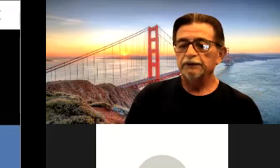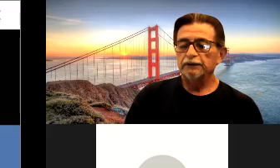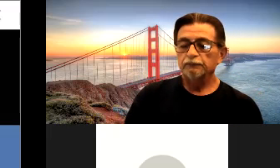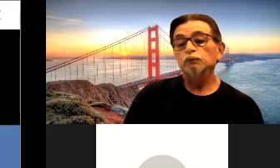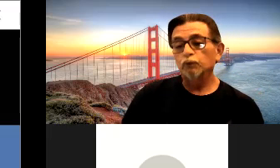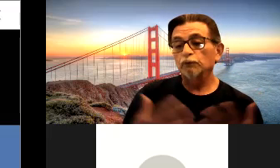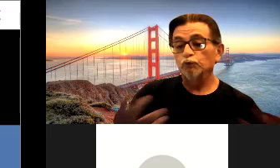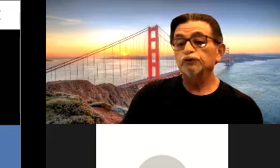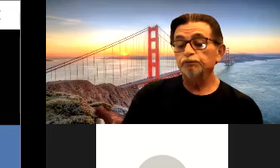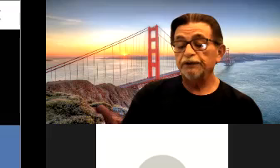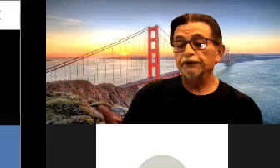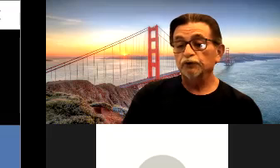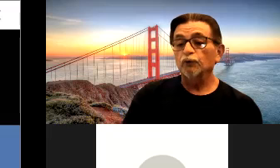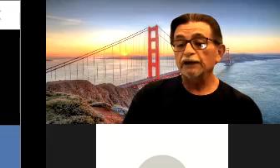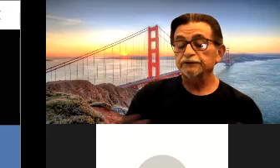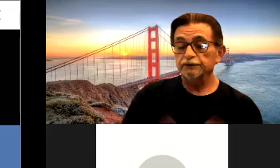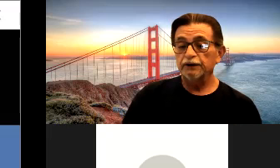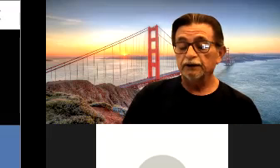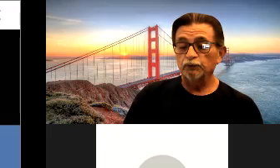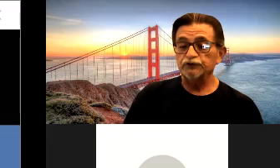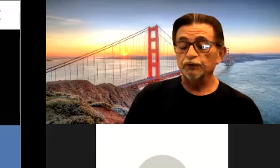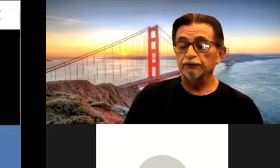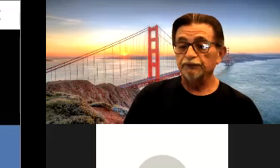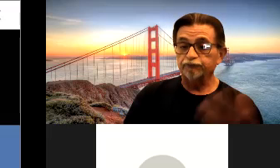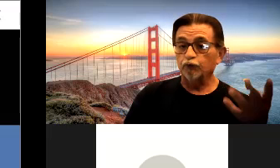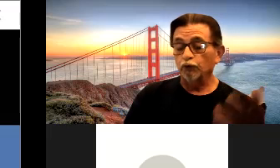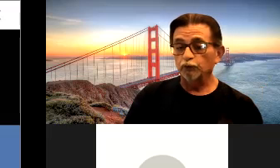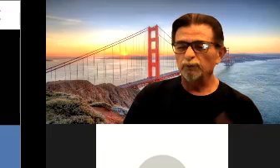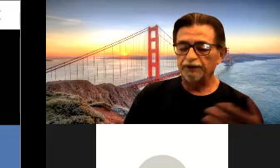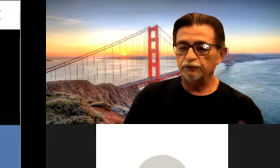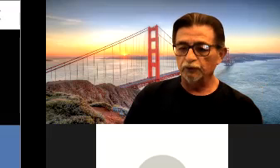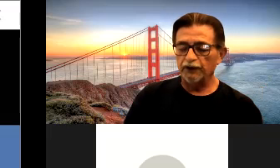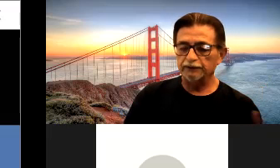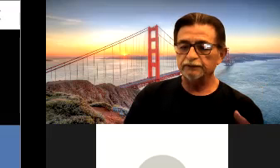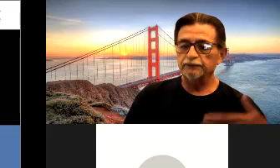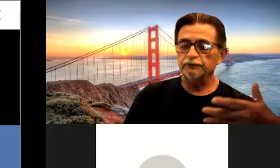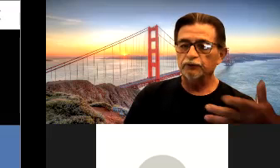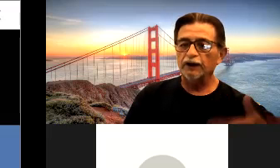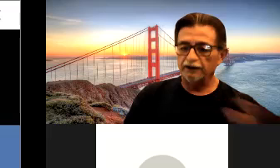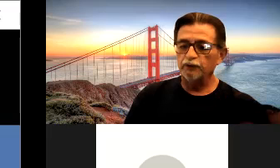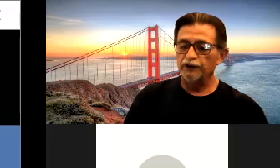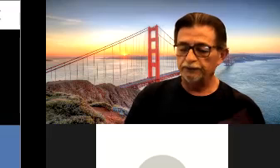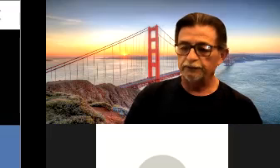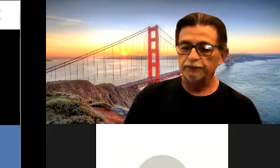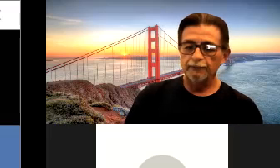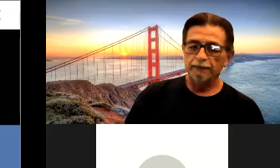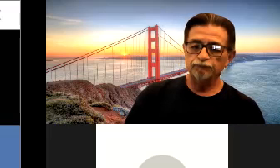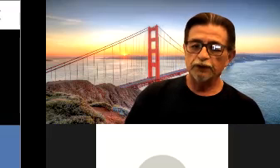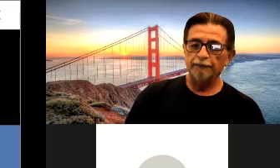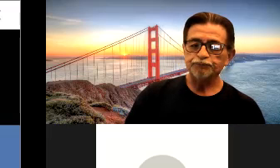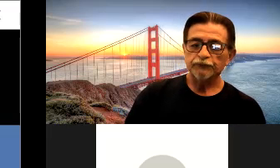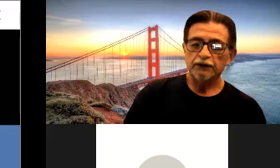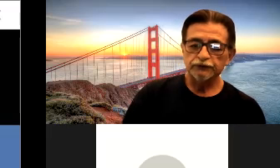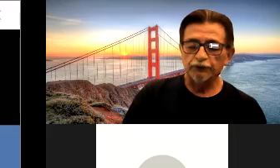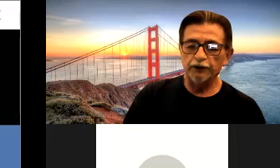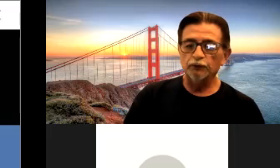with what would be the correct, which one of the 4 would be correctly written,